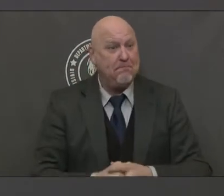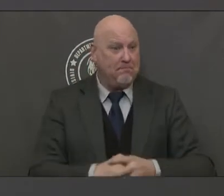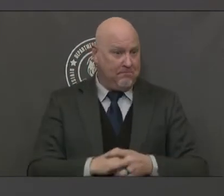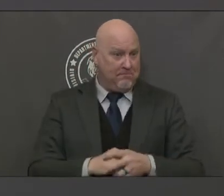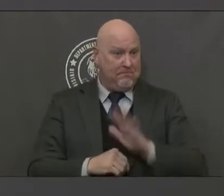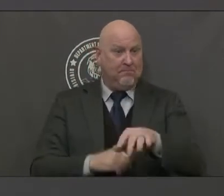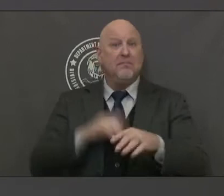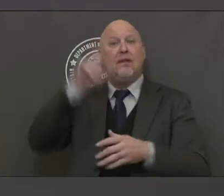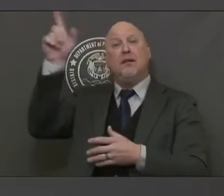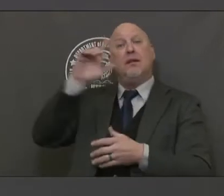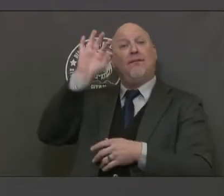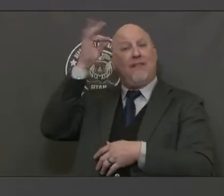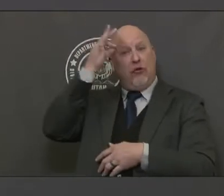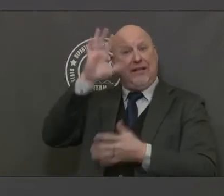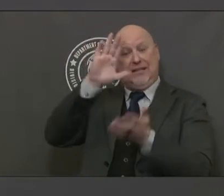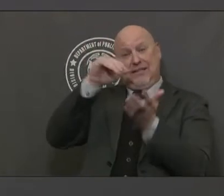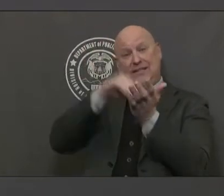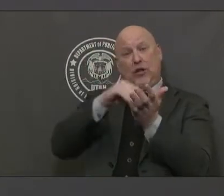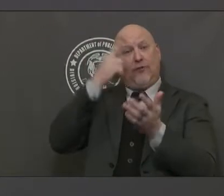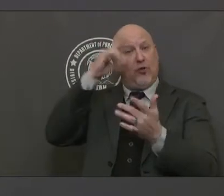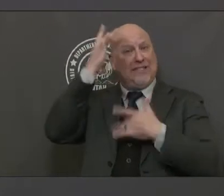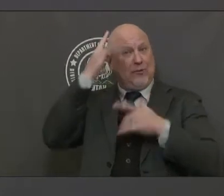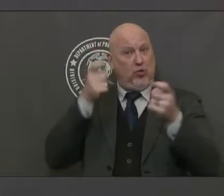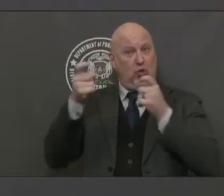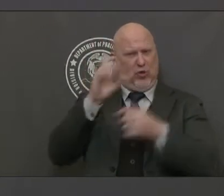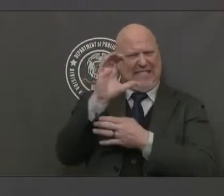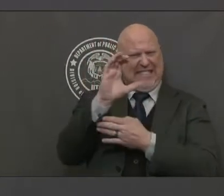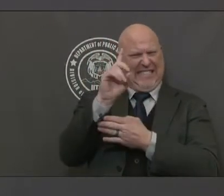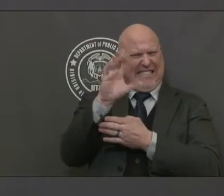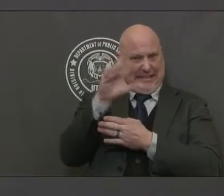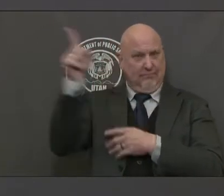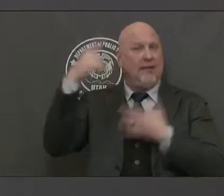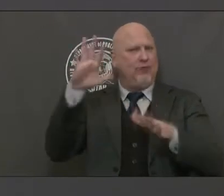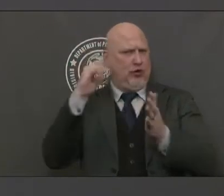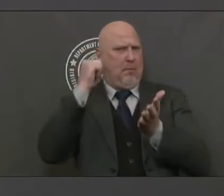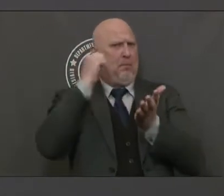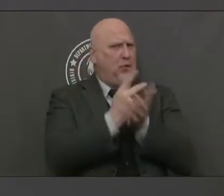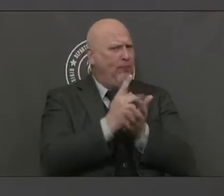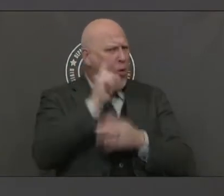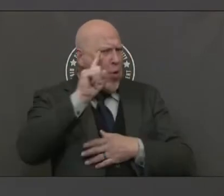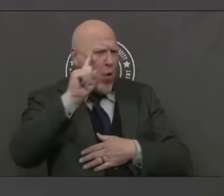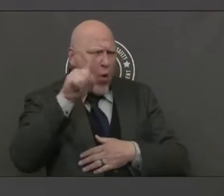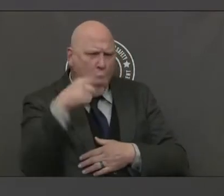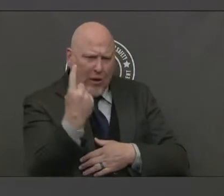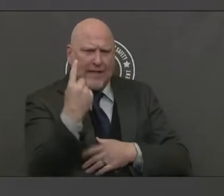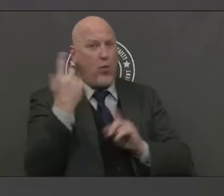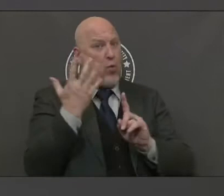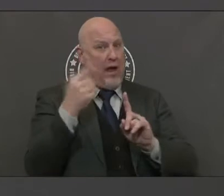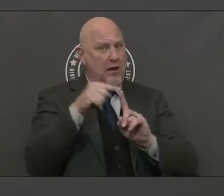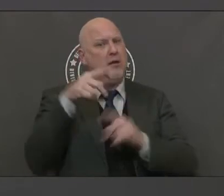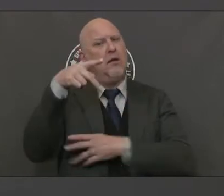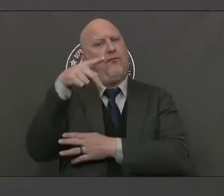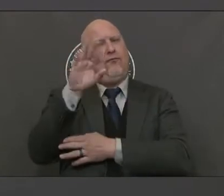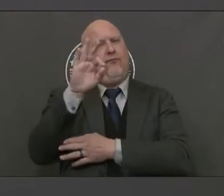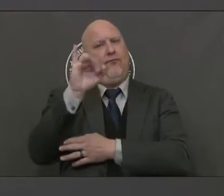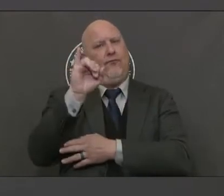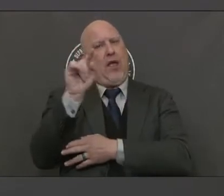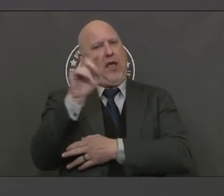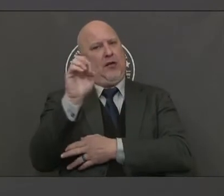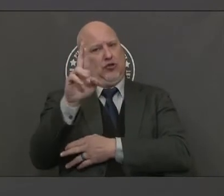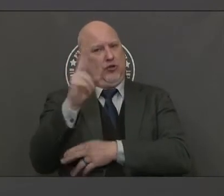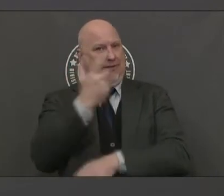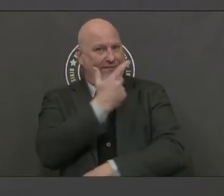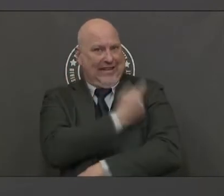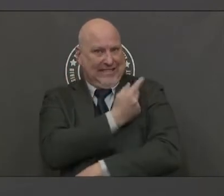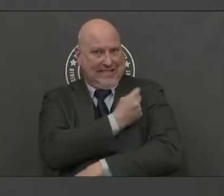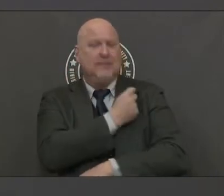people ages 16 to 18, okay? So if you are ages 16 or 17 and you have